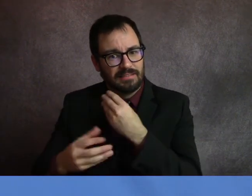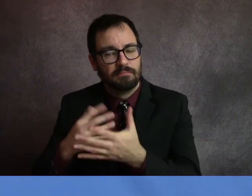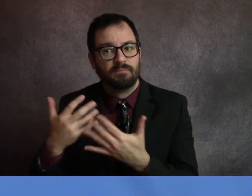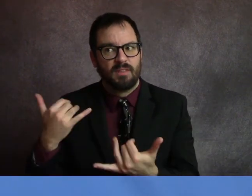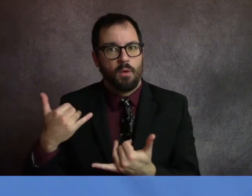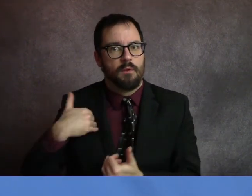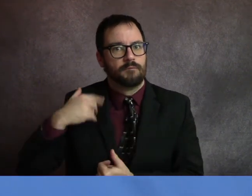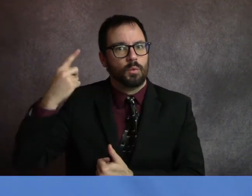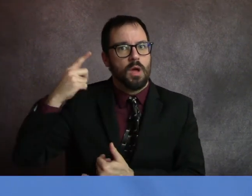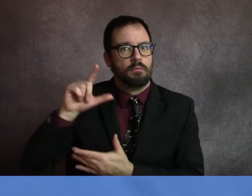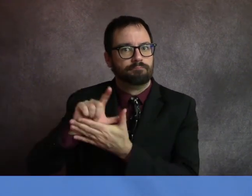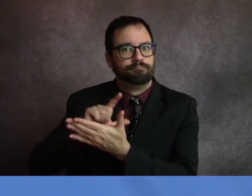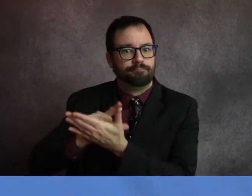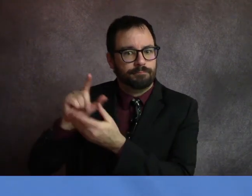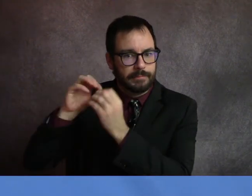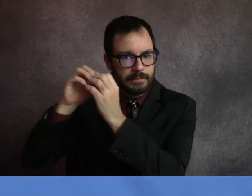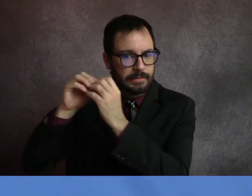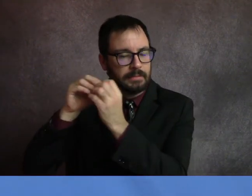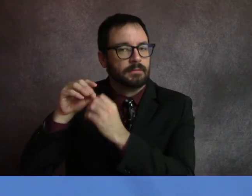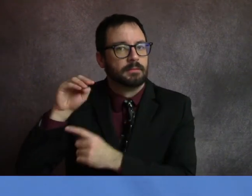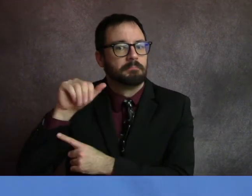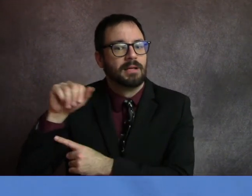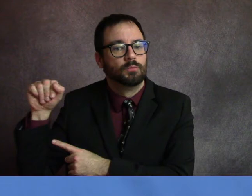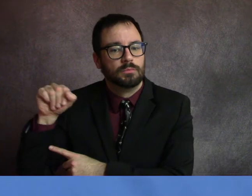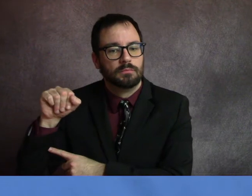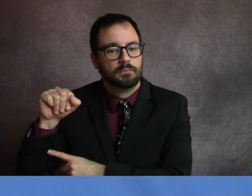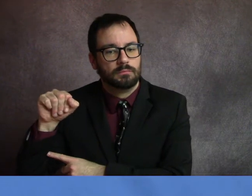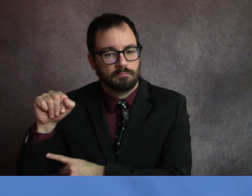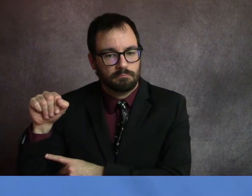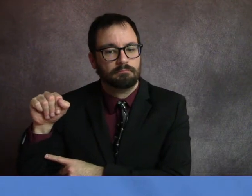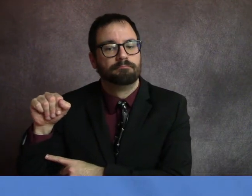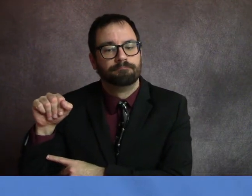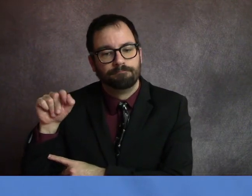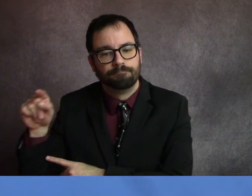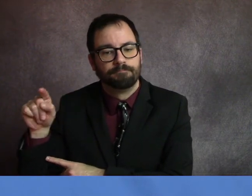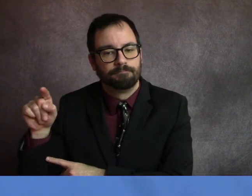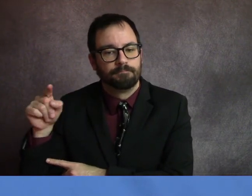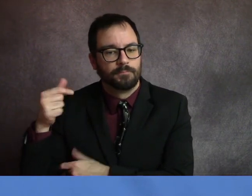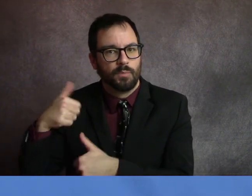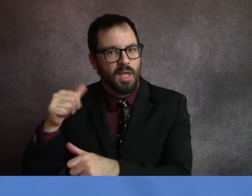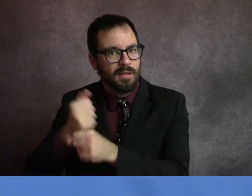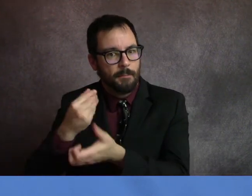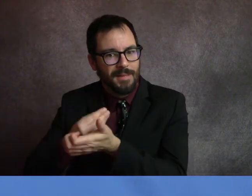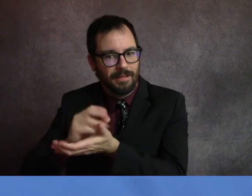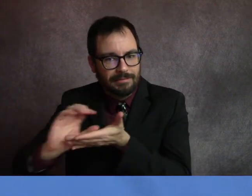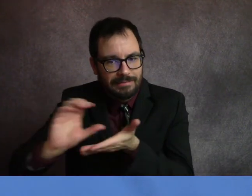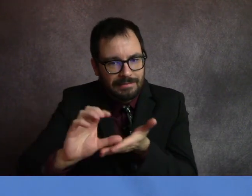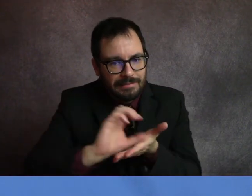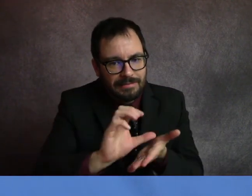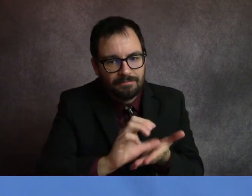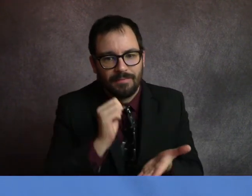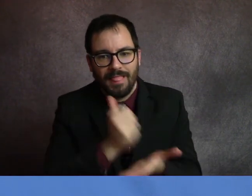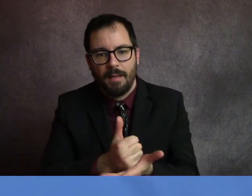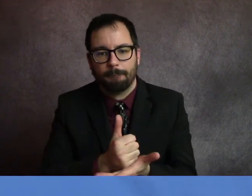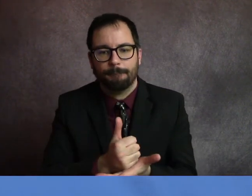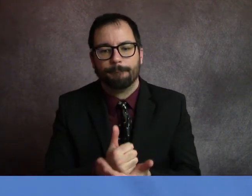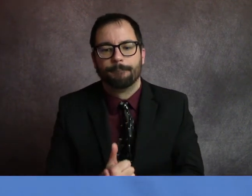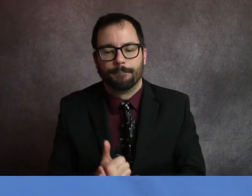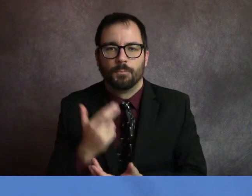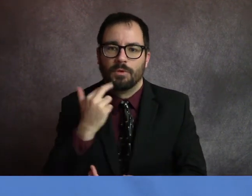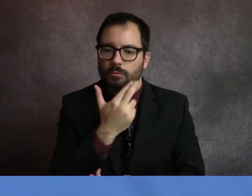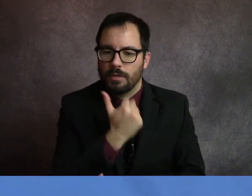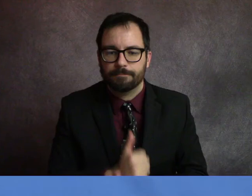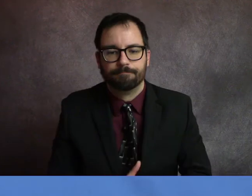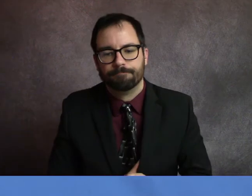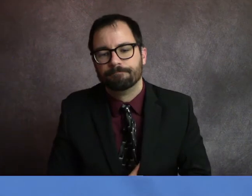development bill at the state. I'm asking the legislatures to get that bill done. We're also talking about a potential piece of legislation that's going to